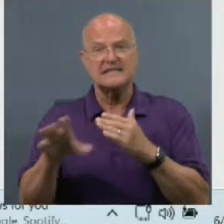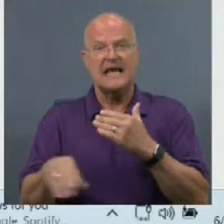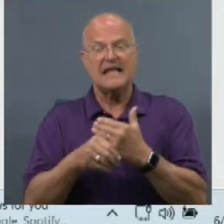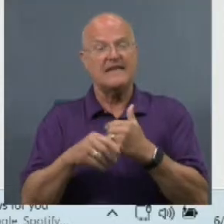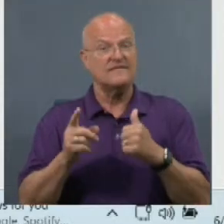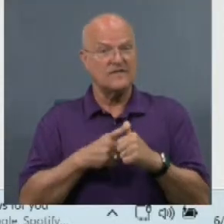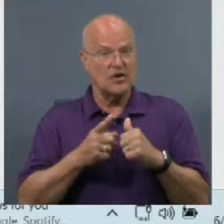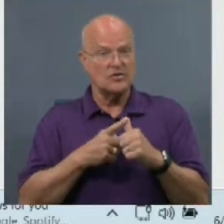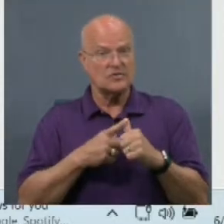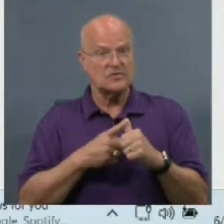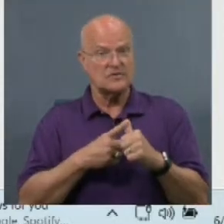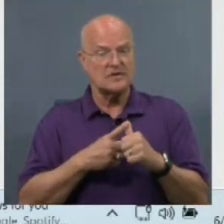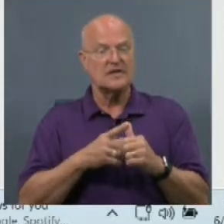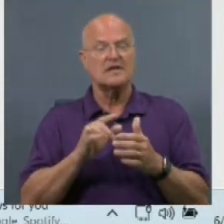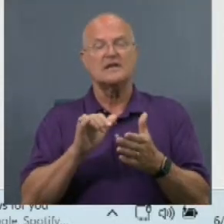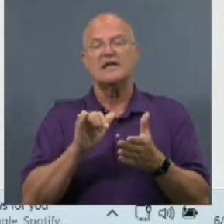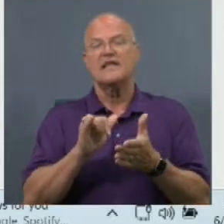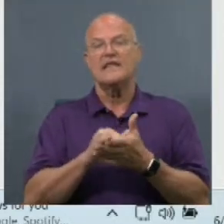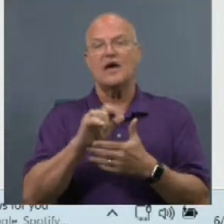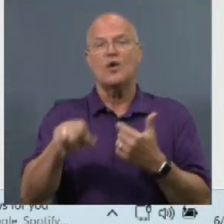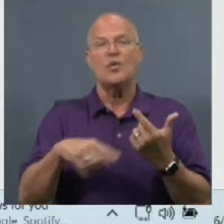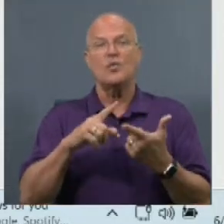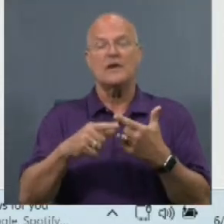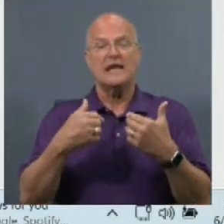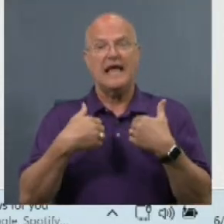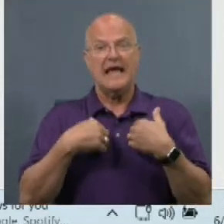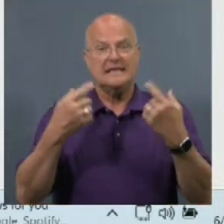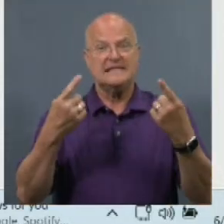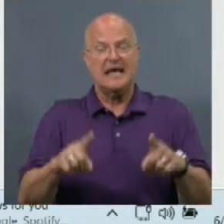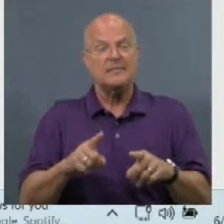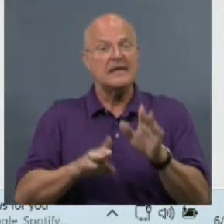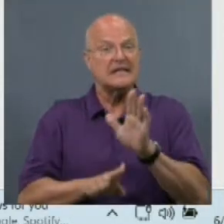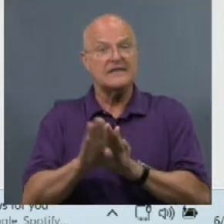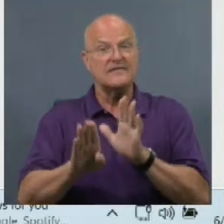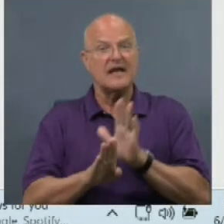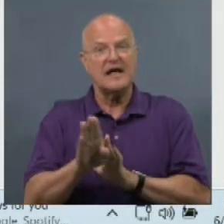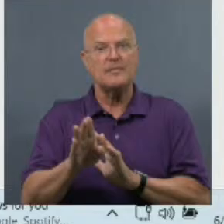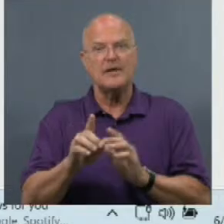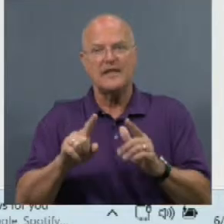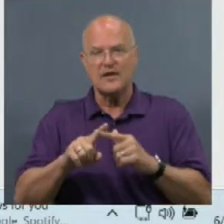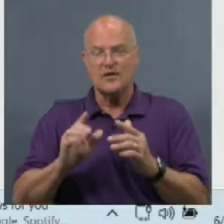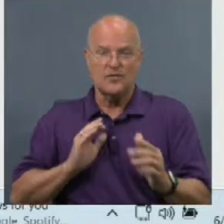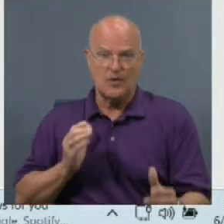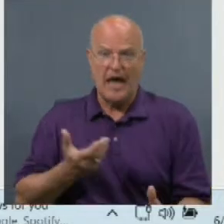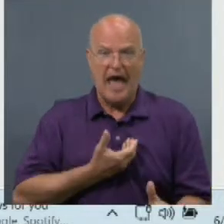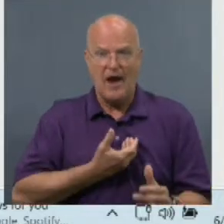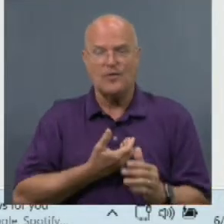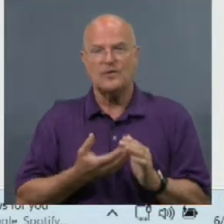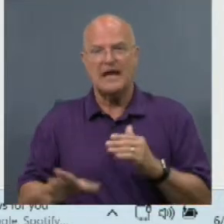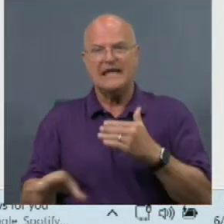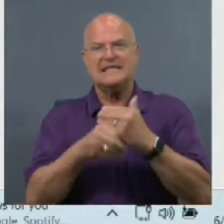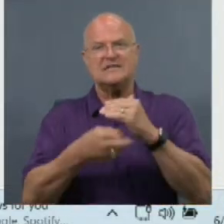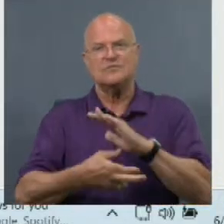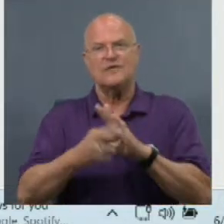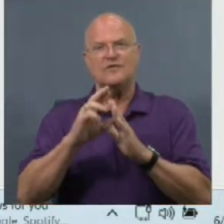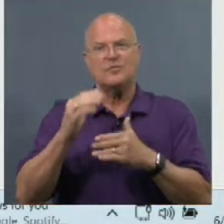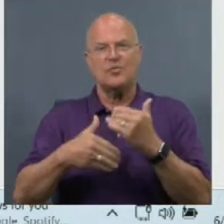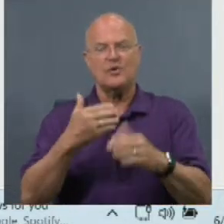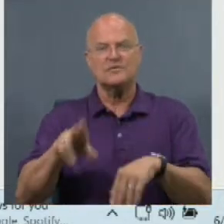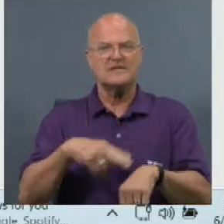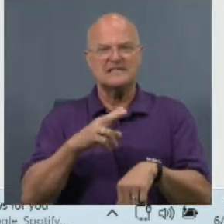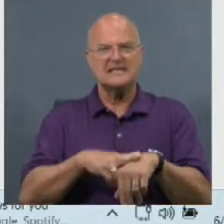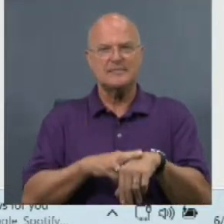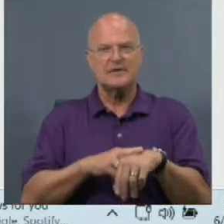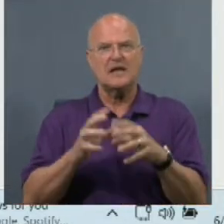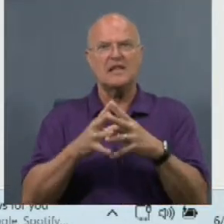annexation first, so that when it does happen and it is developed, it goes through our additional review processes, which are